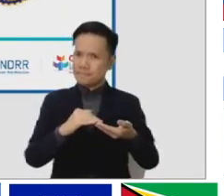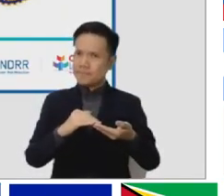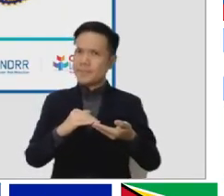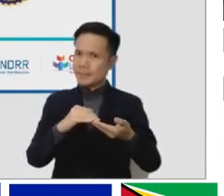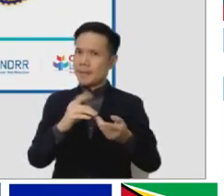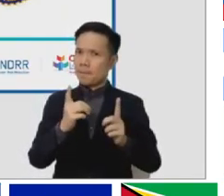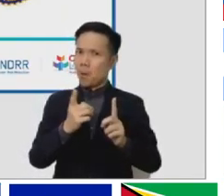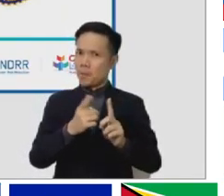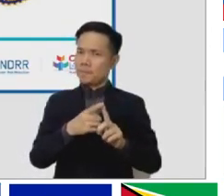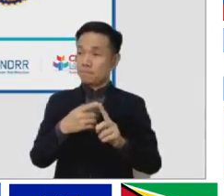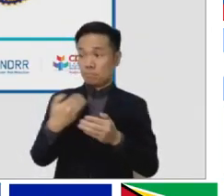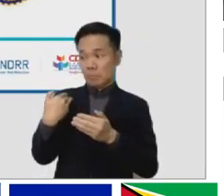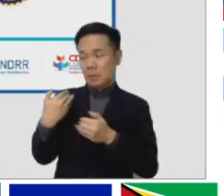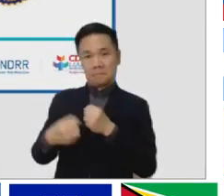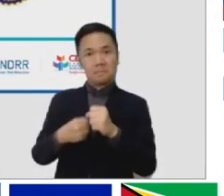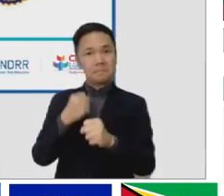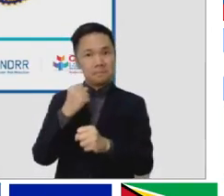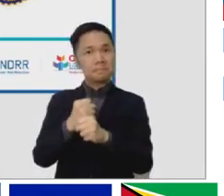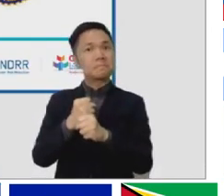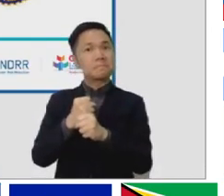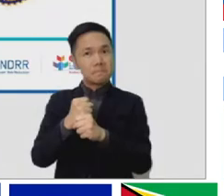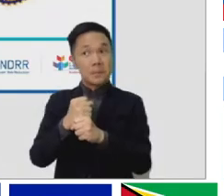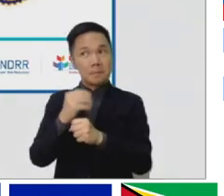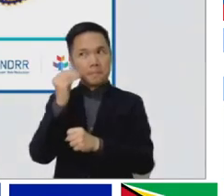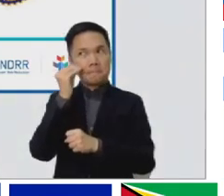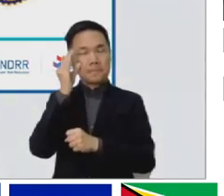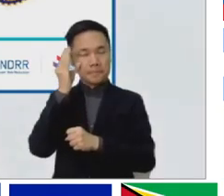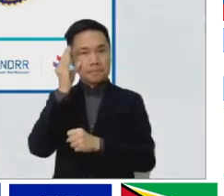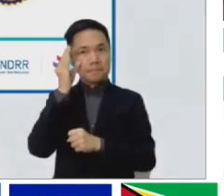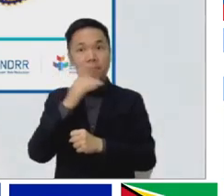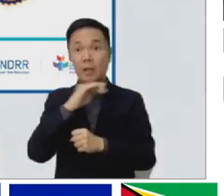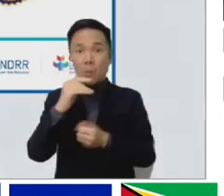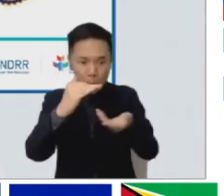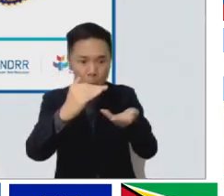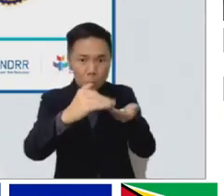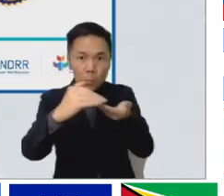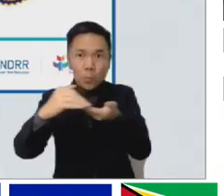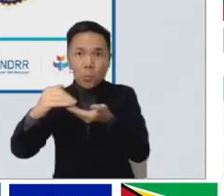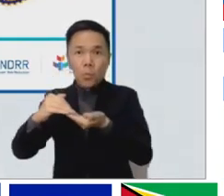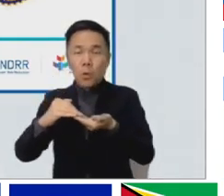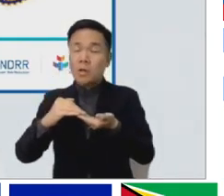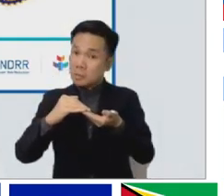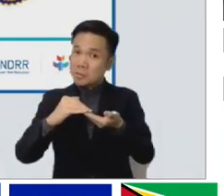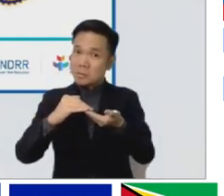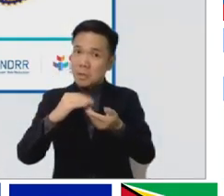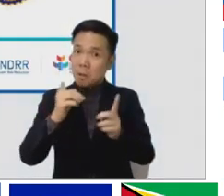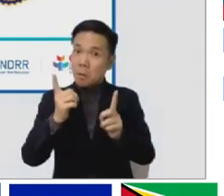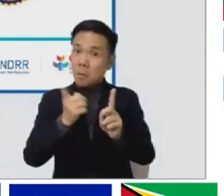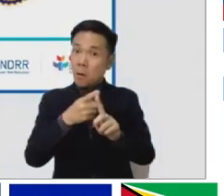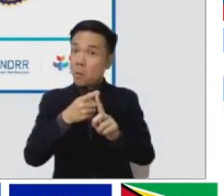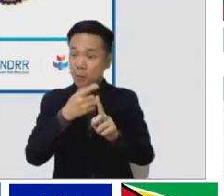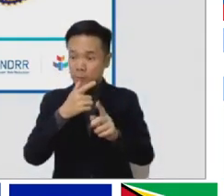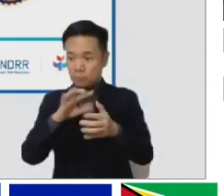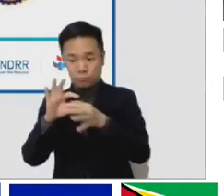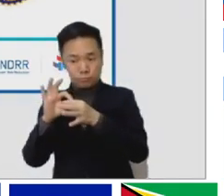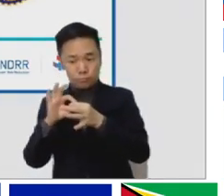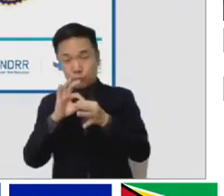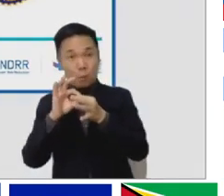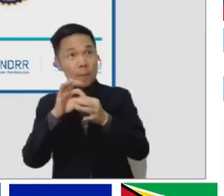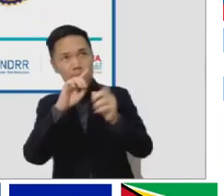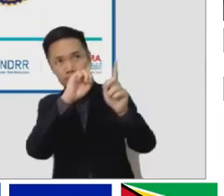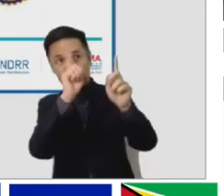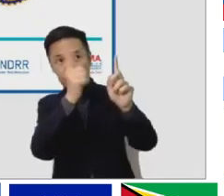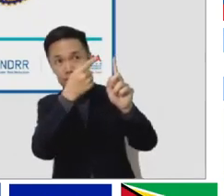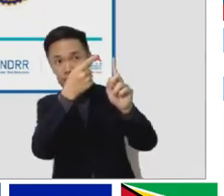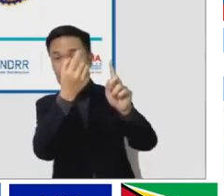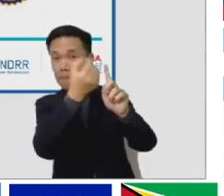closely with our regional and our international partners, very importantly, towards common results. And once we had agreed